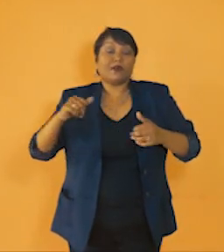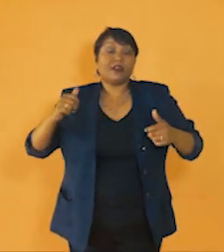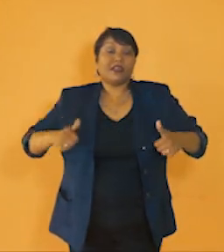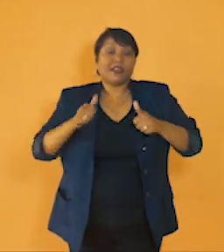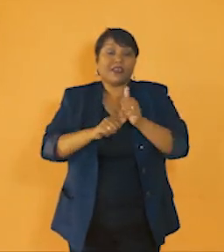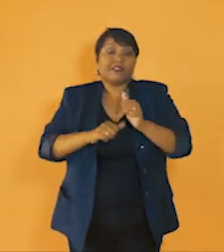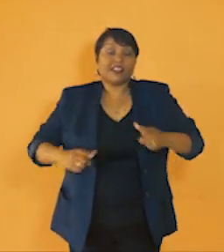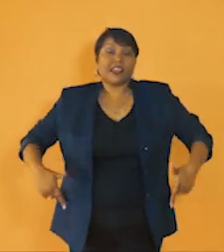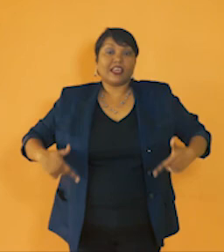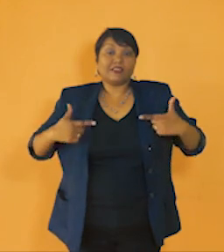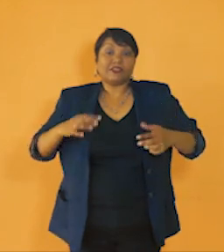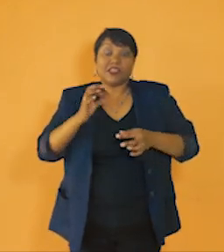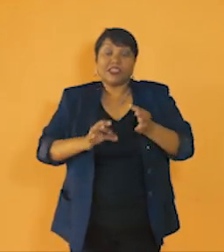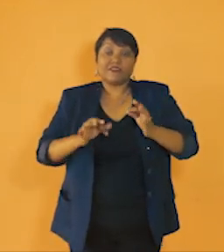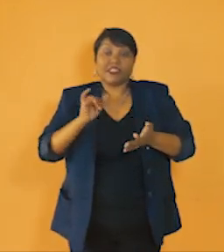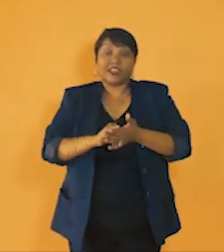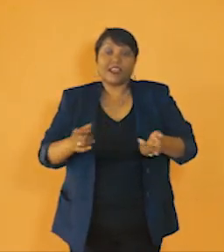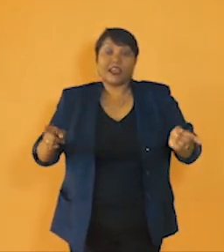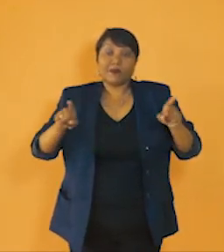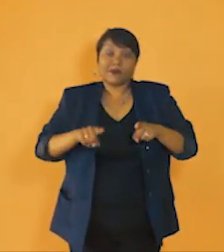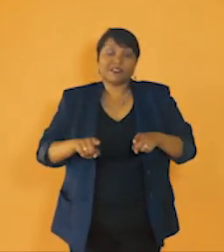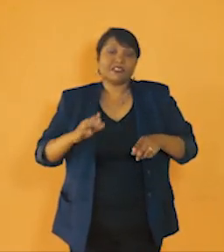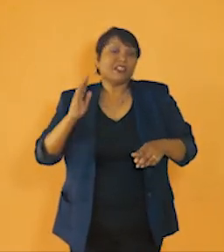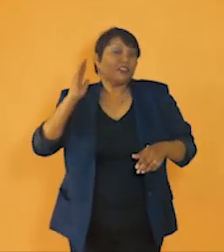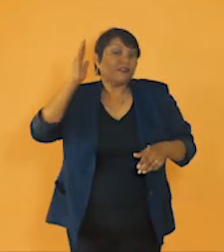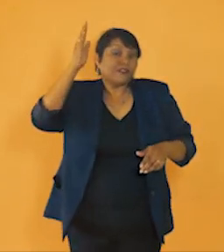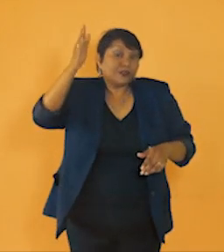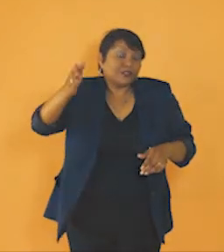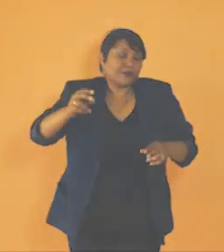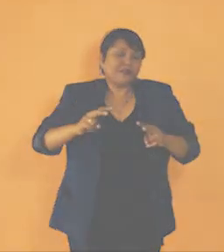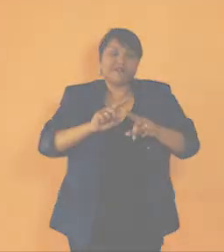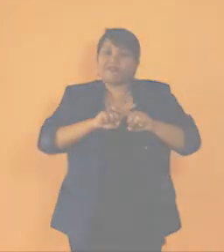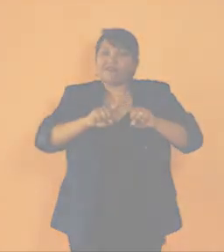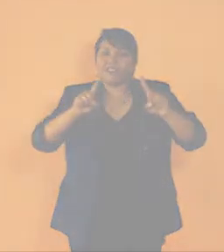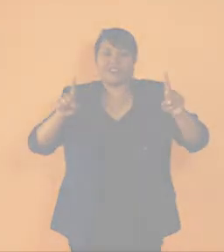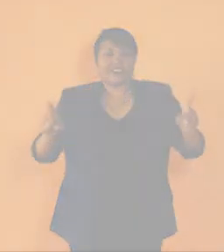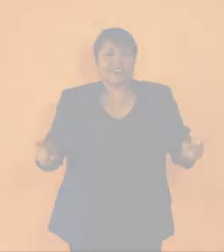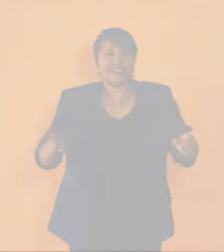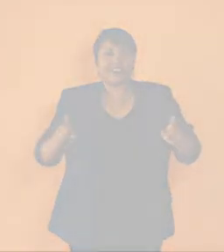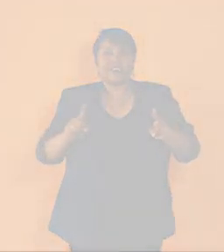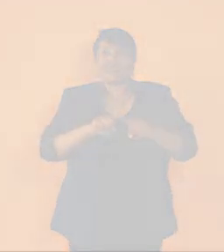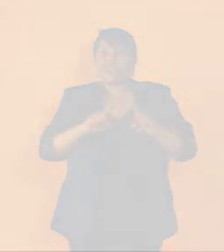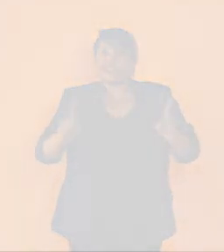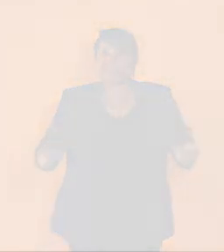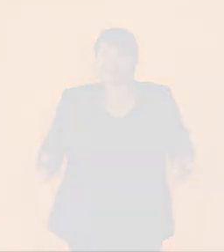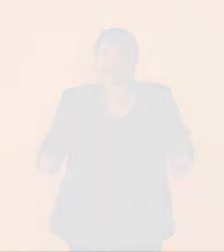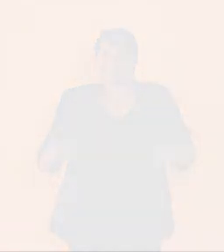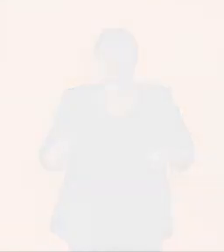amazing innovation. The future is within reach.